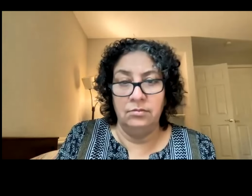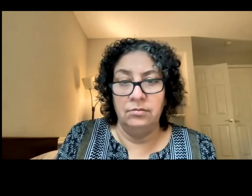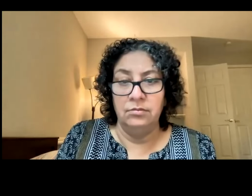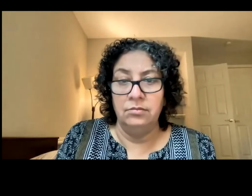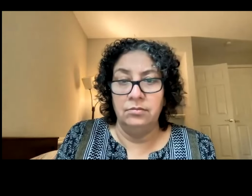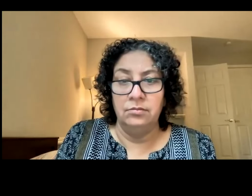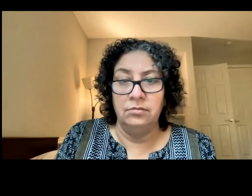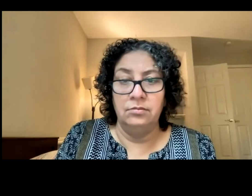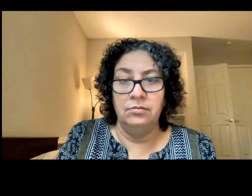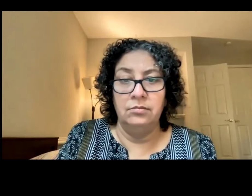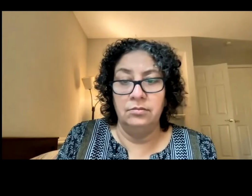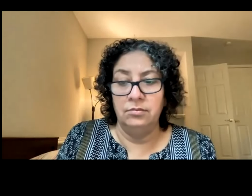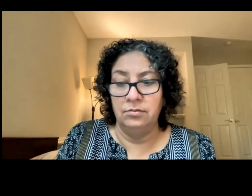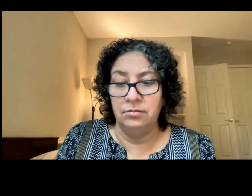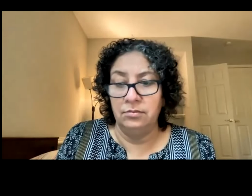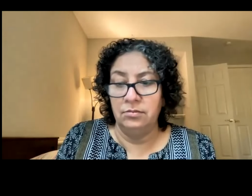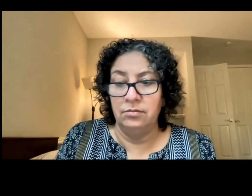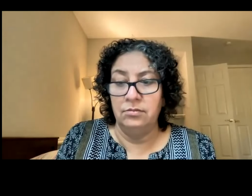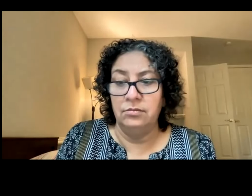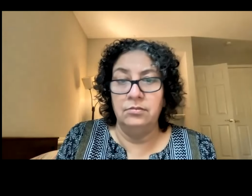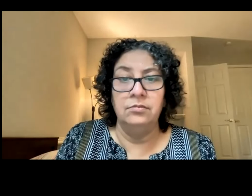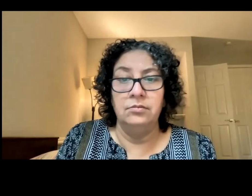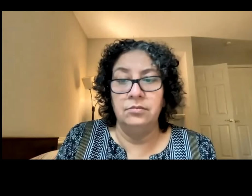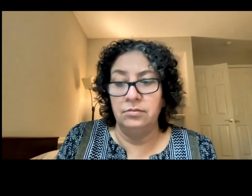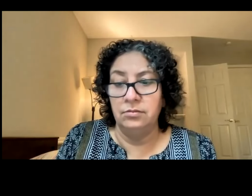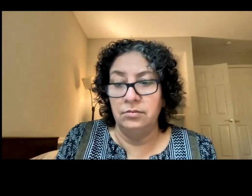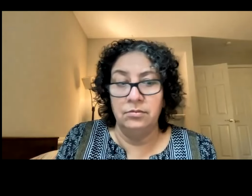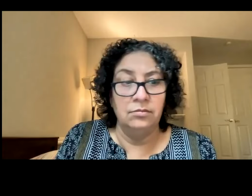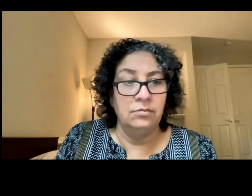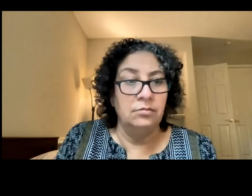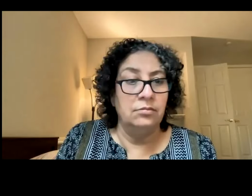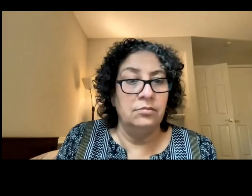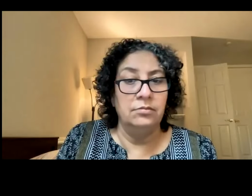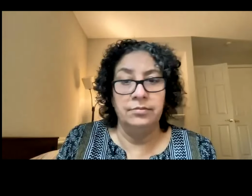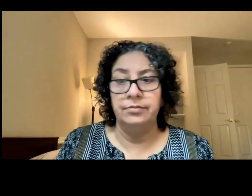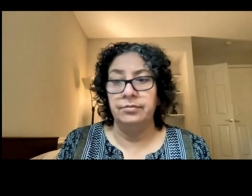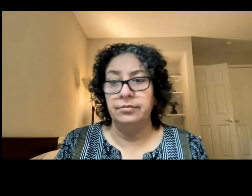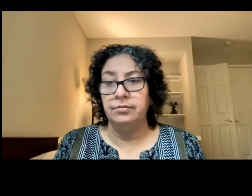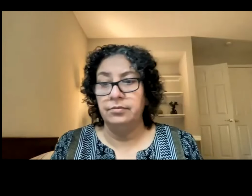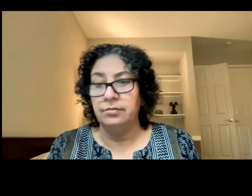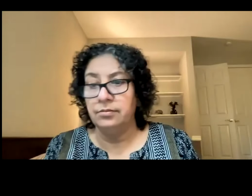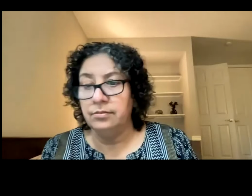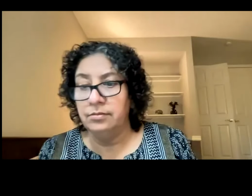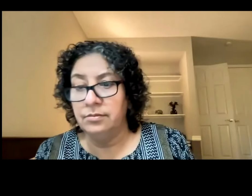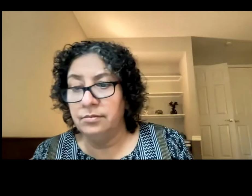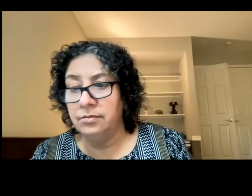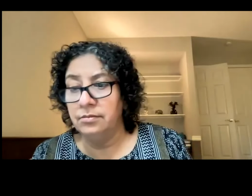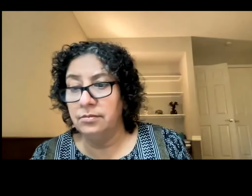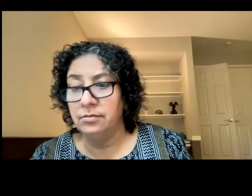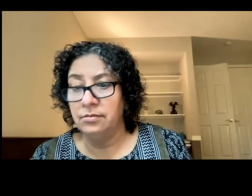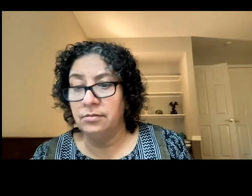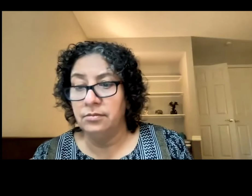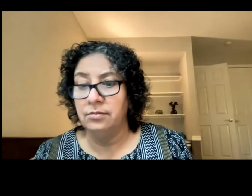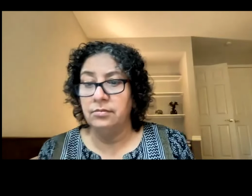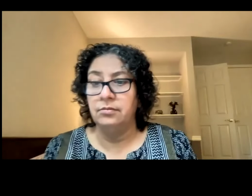Thank you so much, Ms. Ida, for that wonderful insight. And that is how we also encourage all